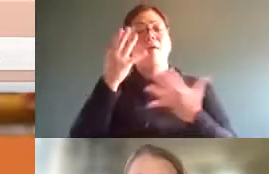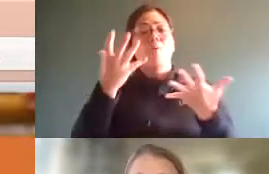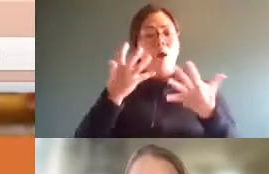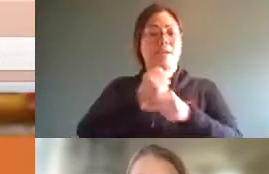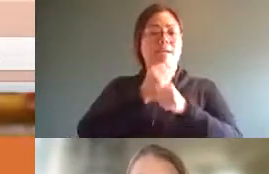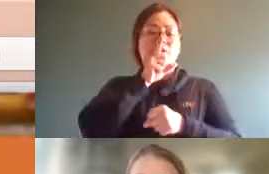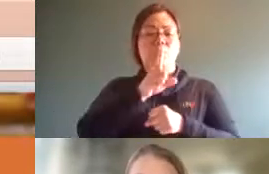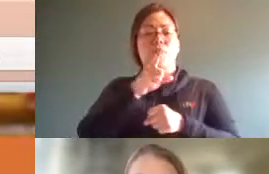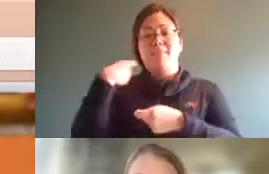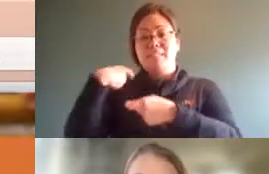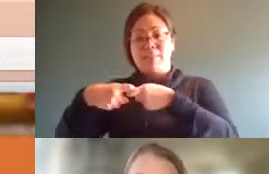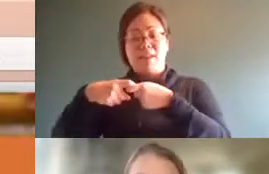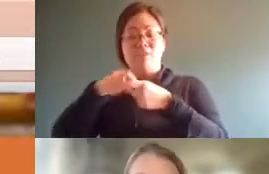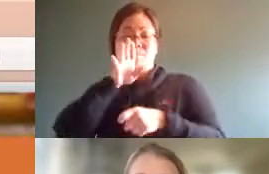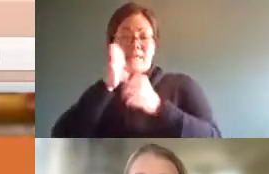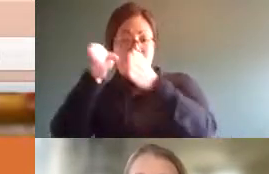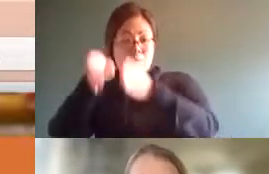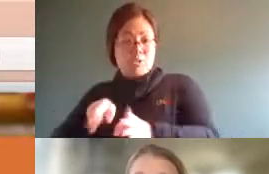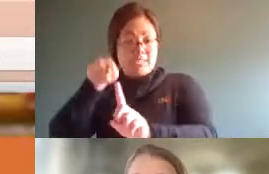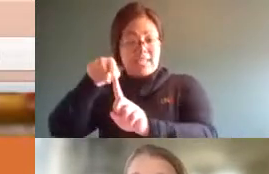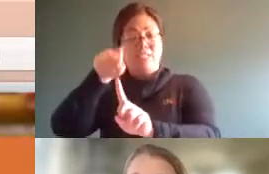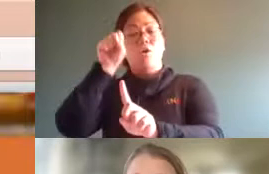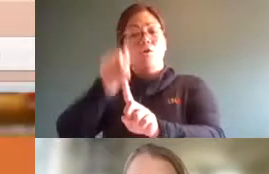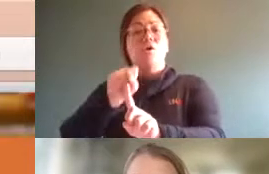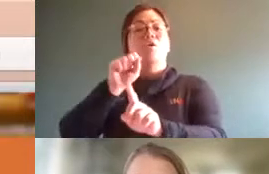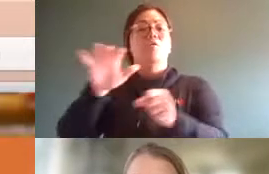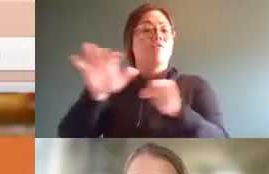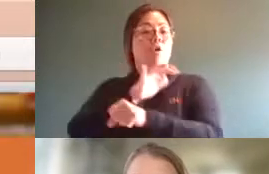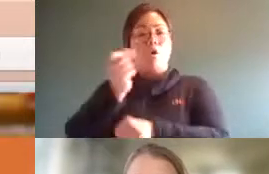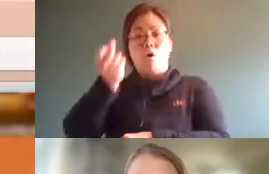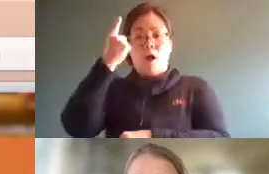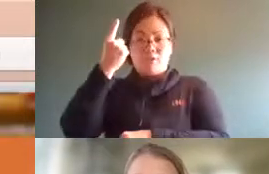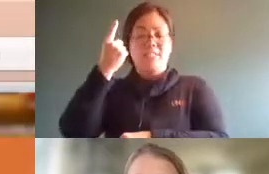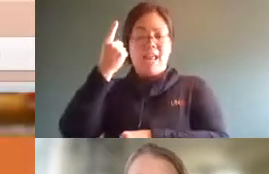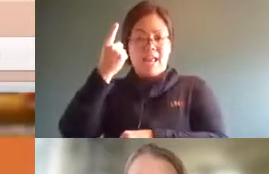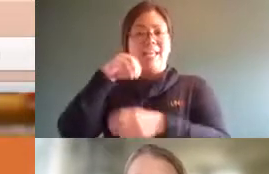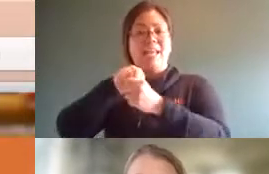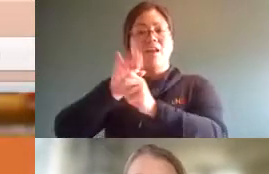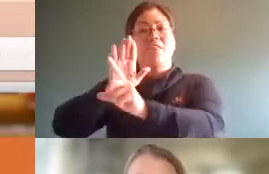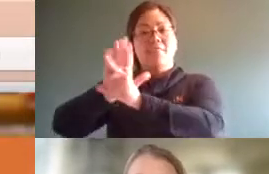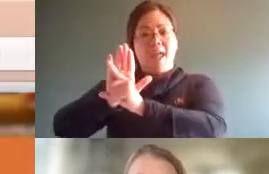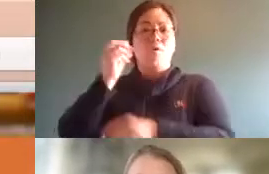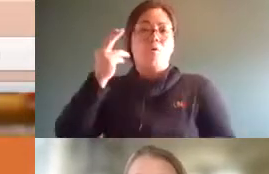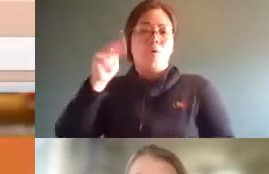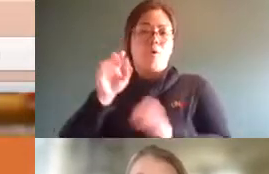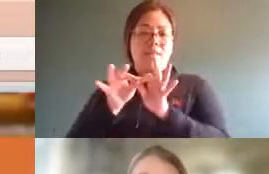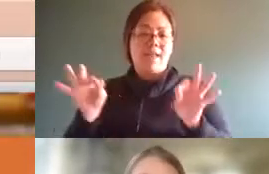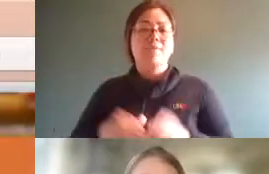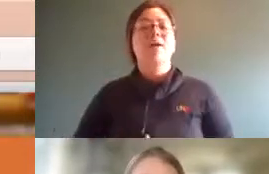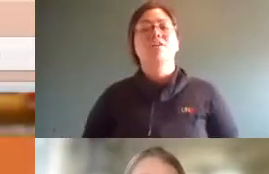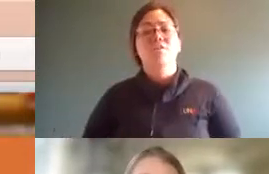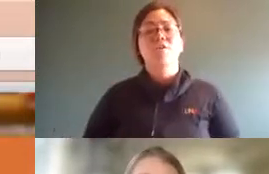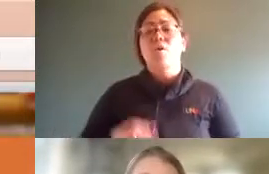sure that the Spanish speaking participants could get all the information in their own language. So